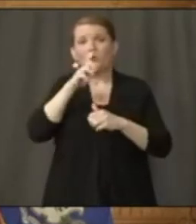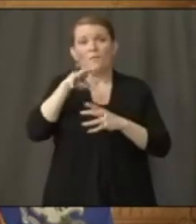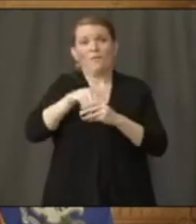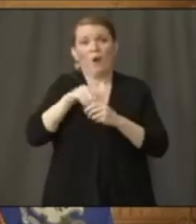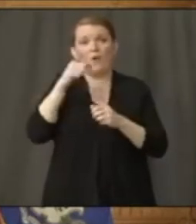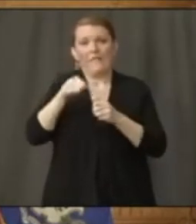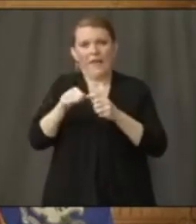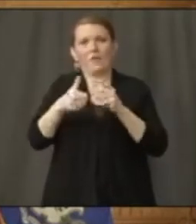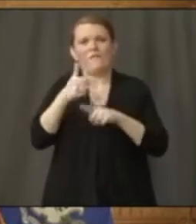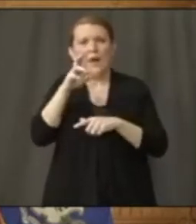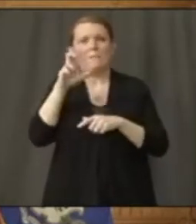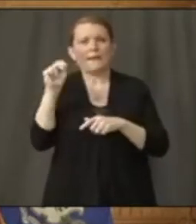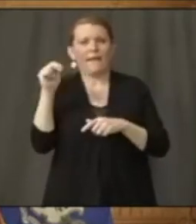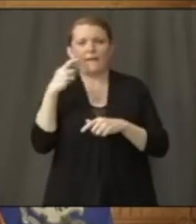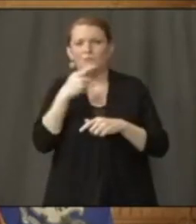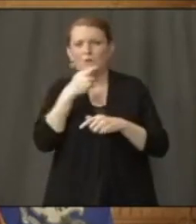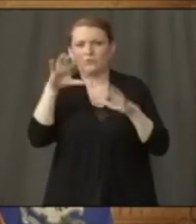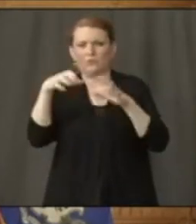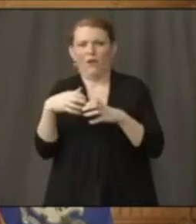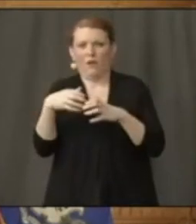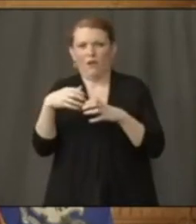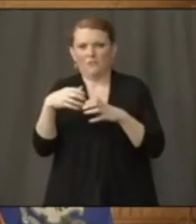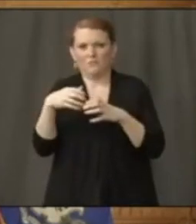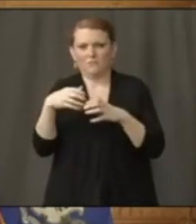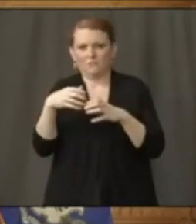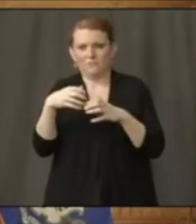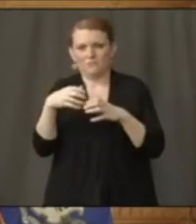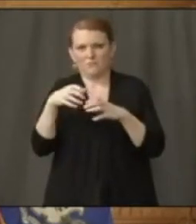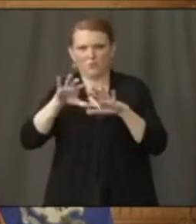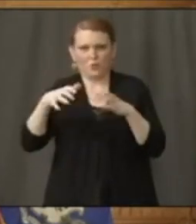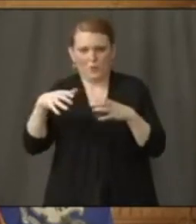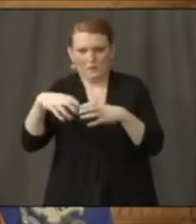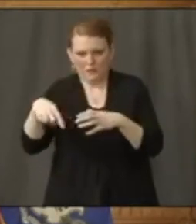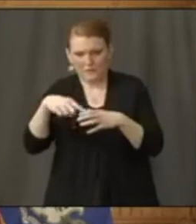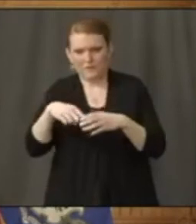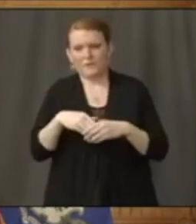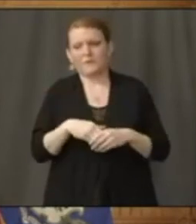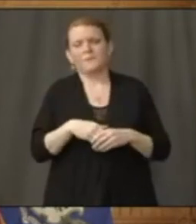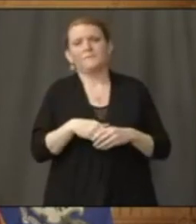suggesting that 50% capacity indoors